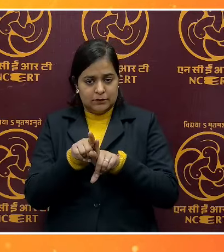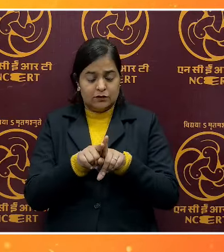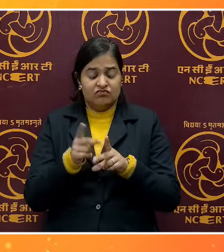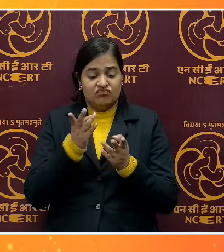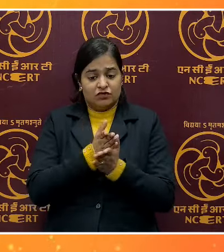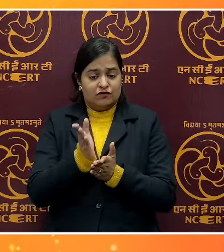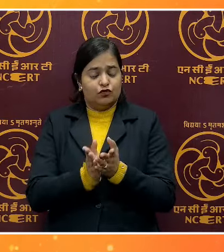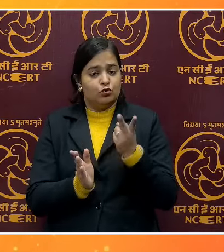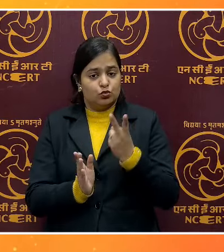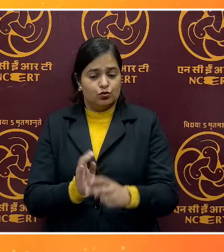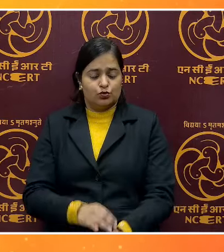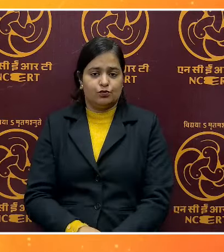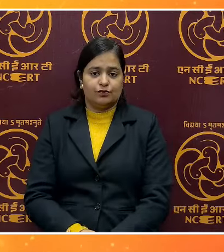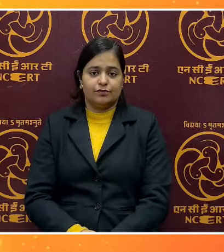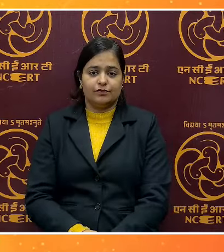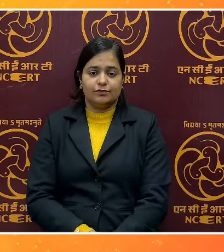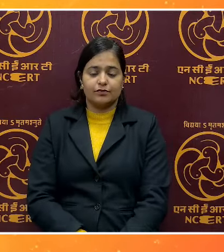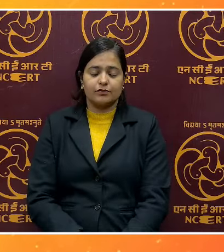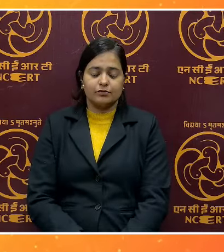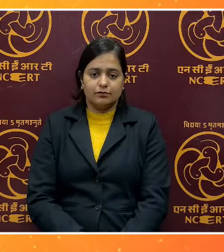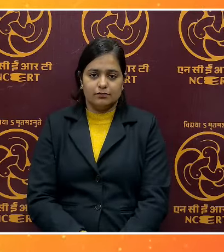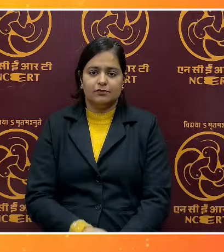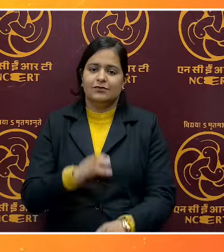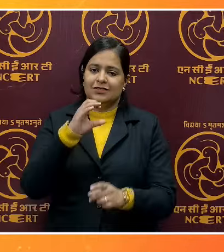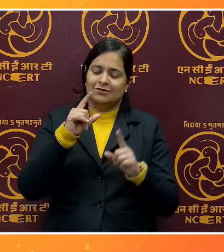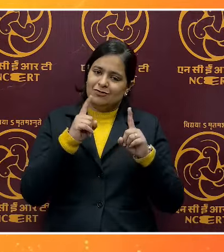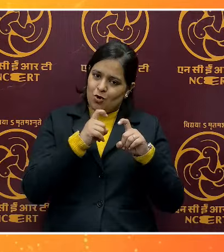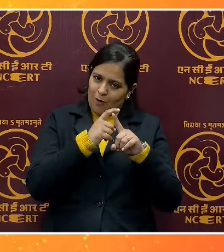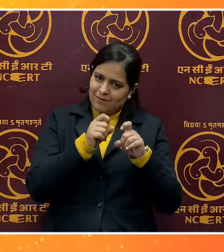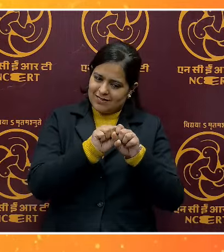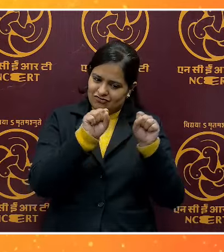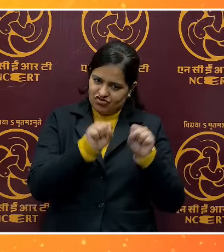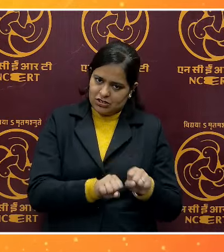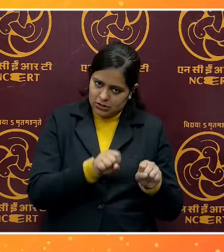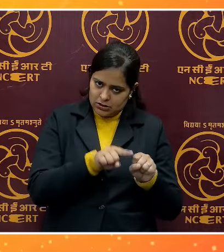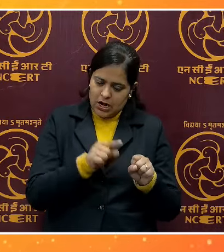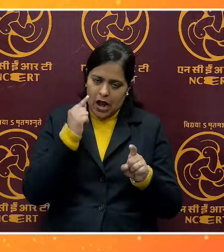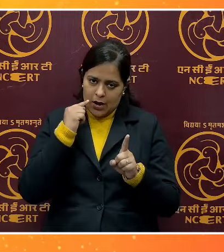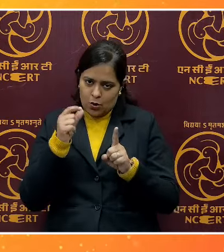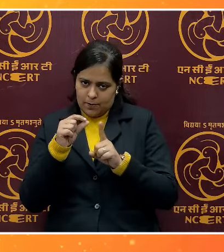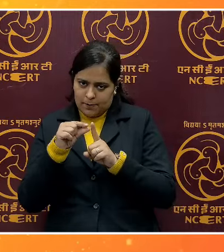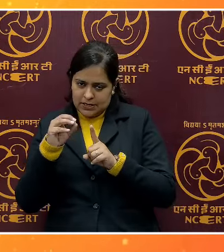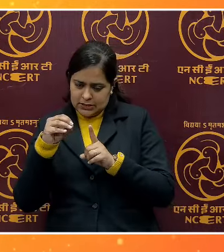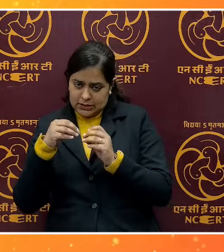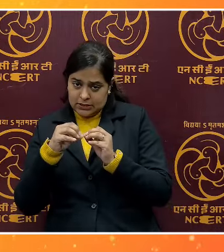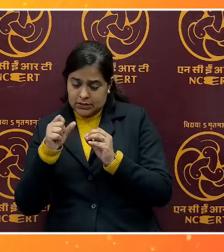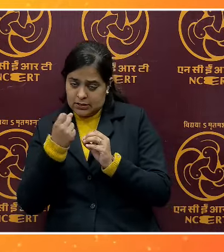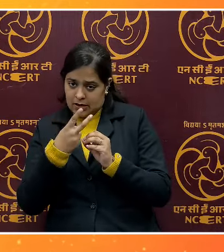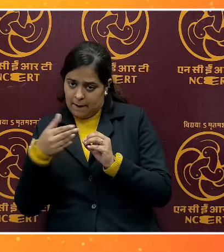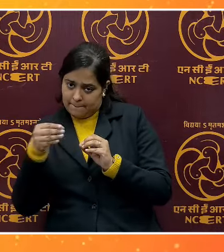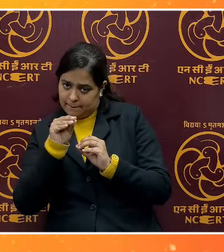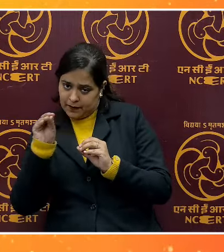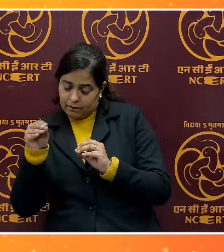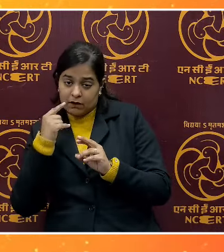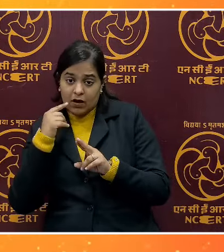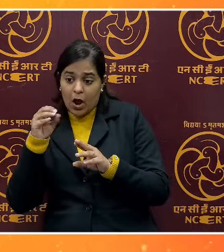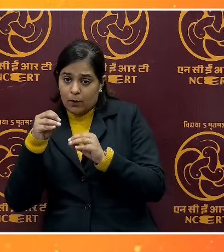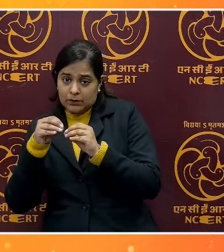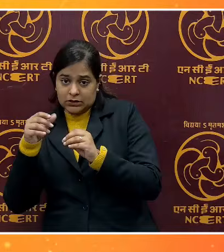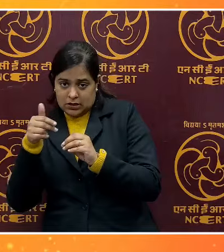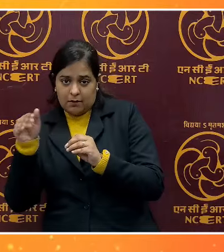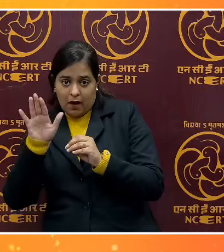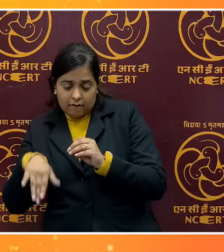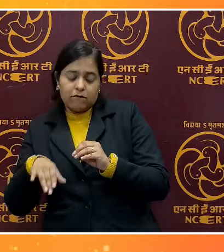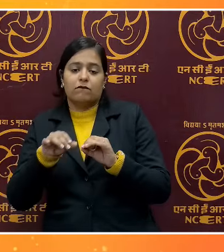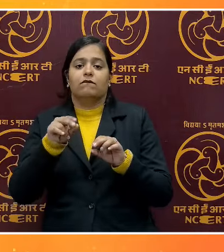phenomena. Like from the complex structure is of formula giving, IUPAC name must be written. If the IUPAC name is